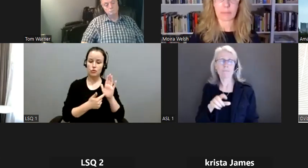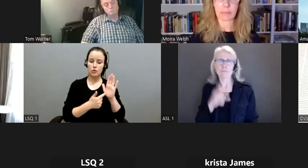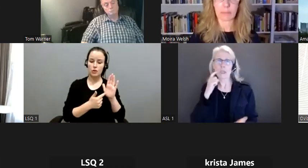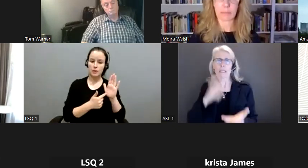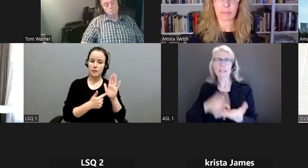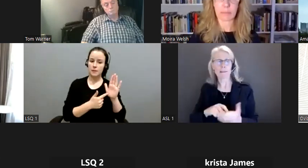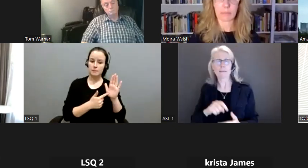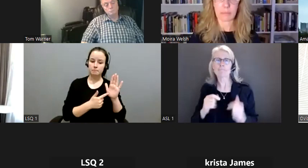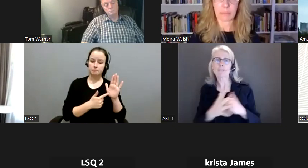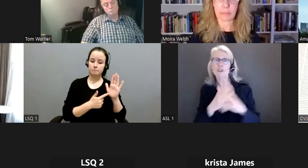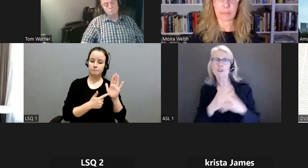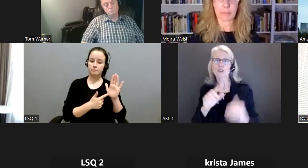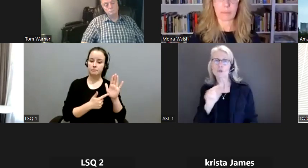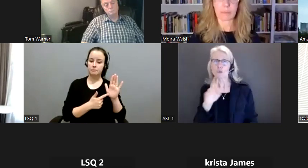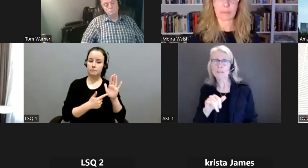rights.